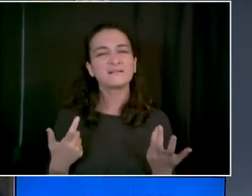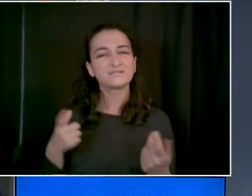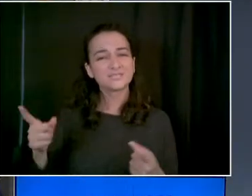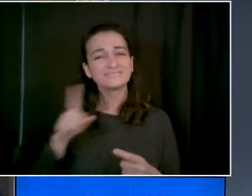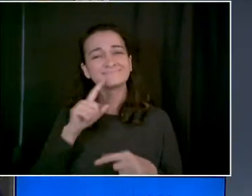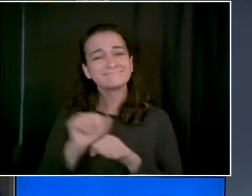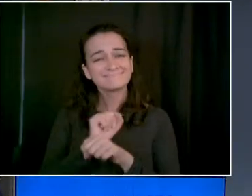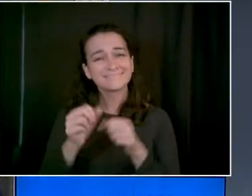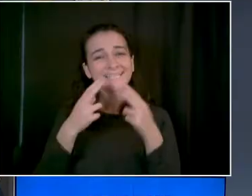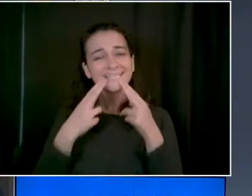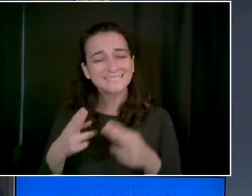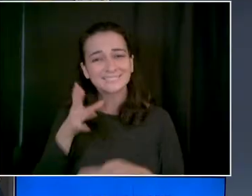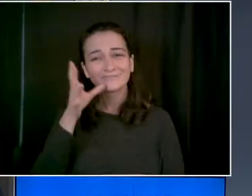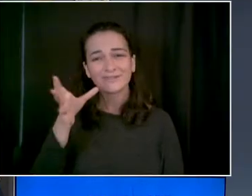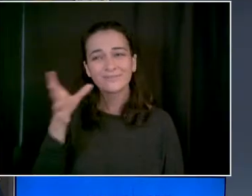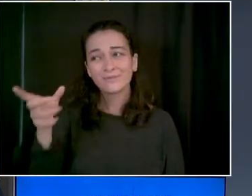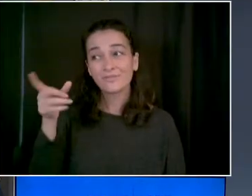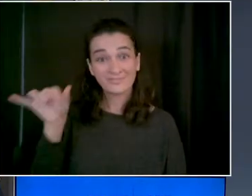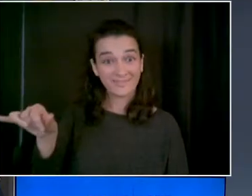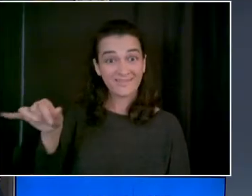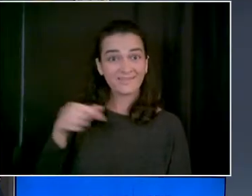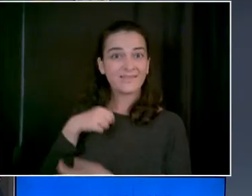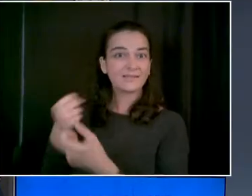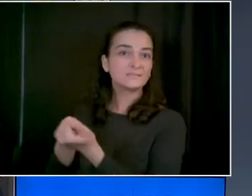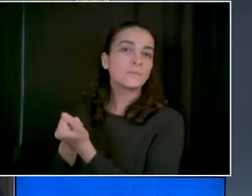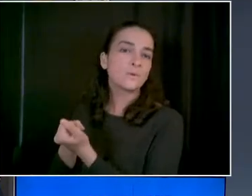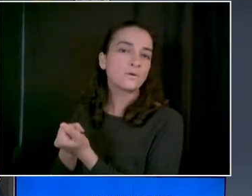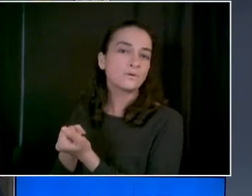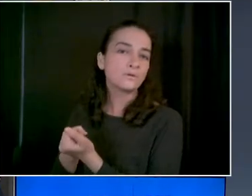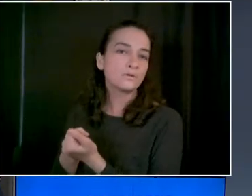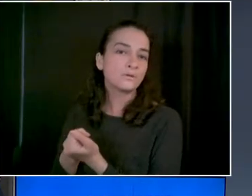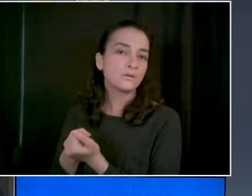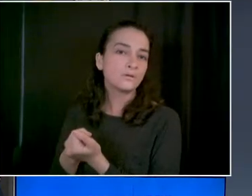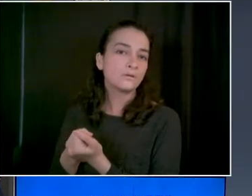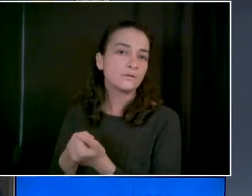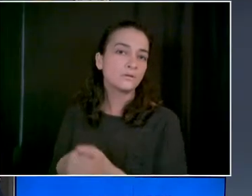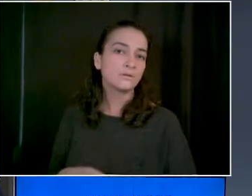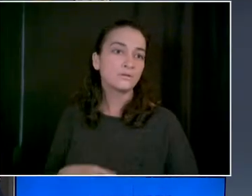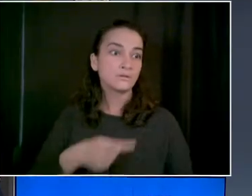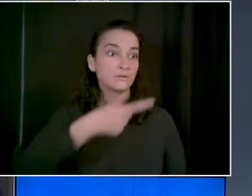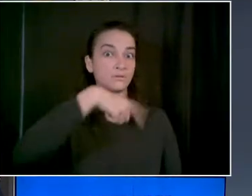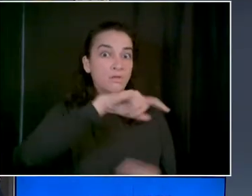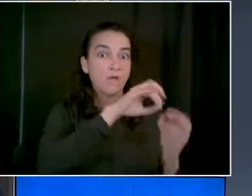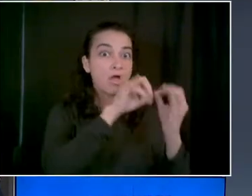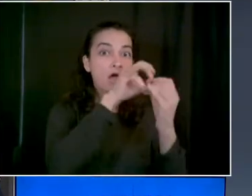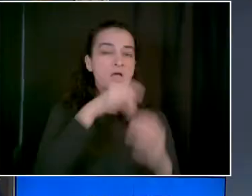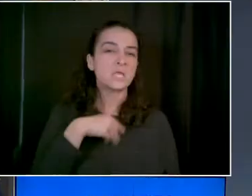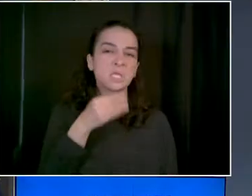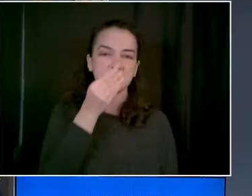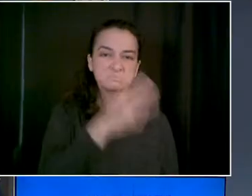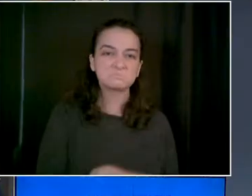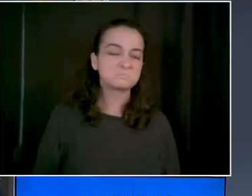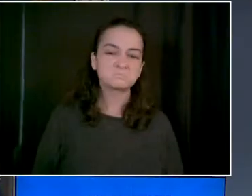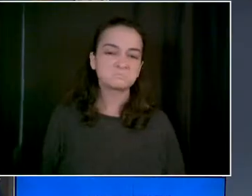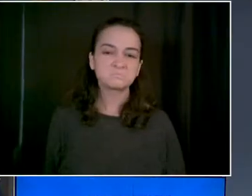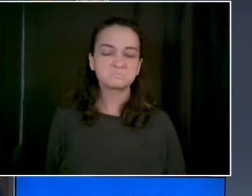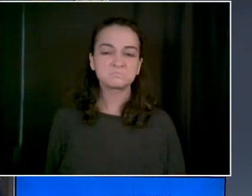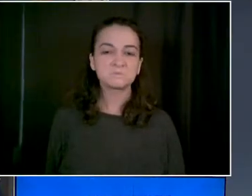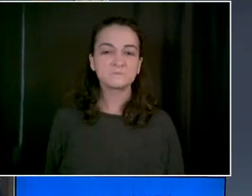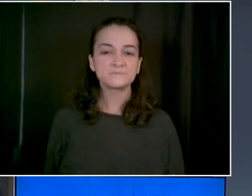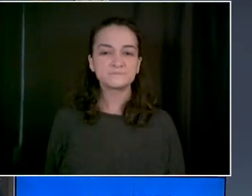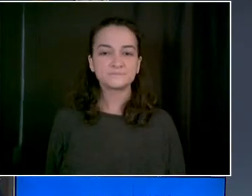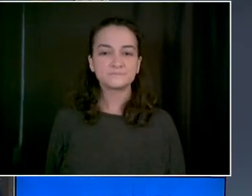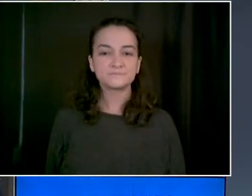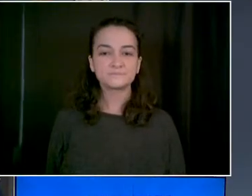Wait for you to be called. Thank you. So I know both of you have talked about recidivism